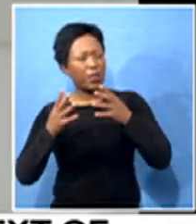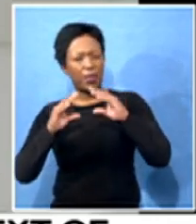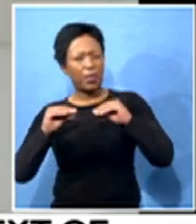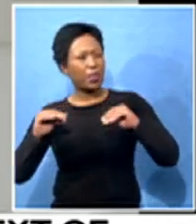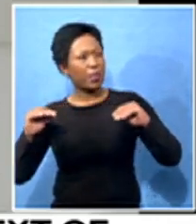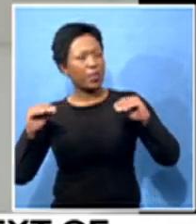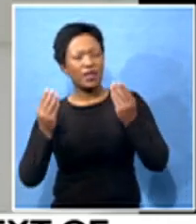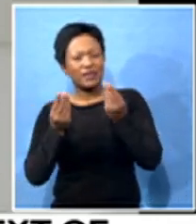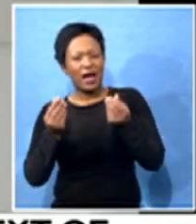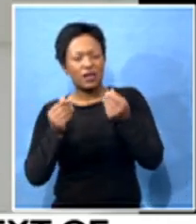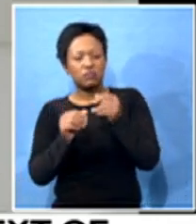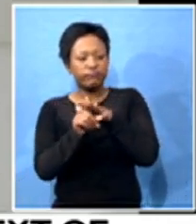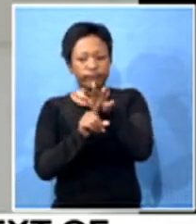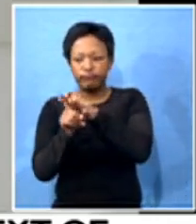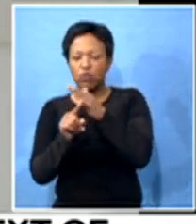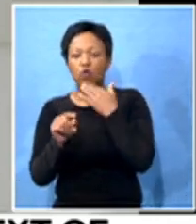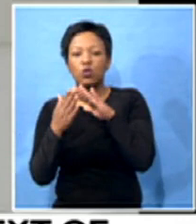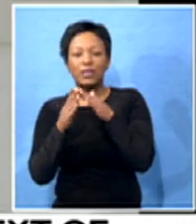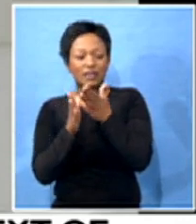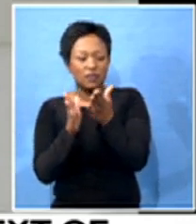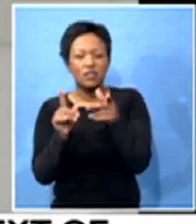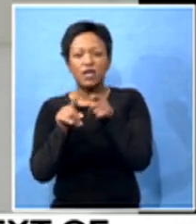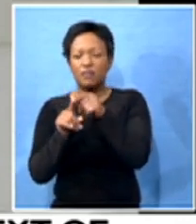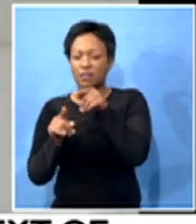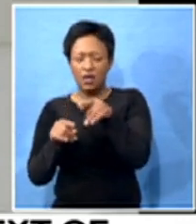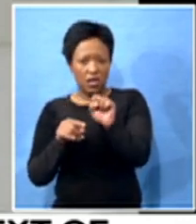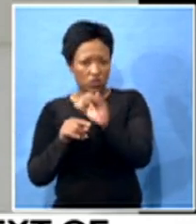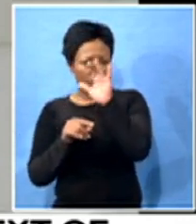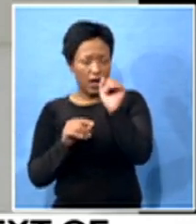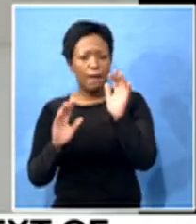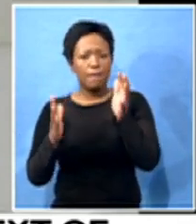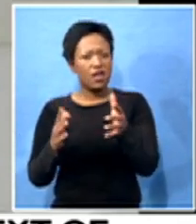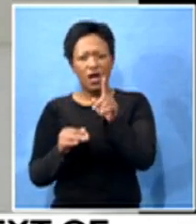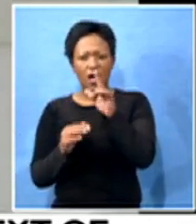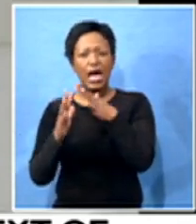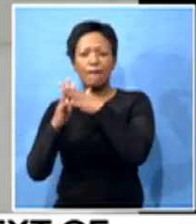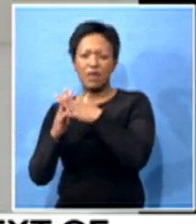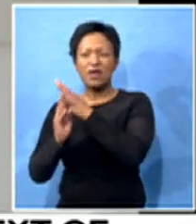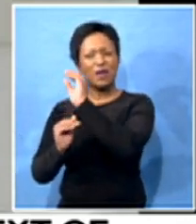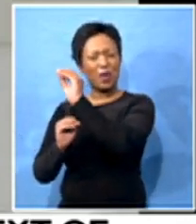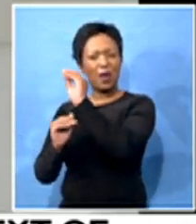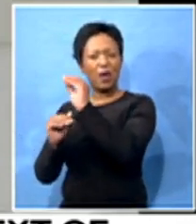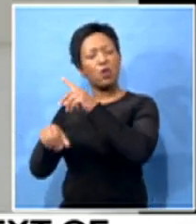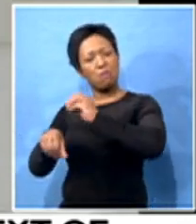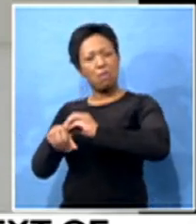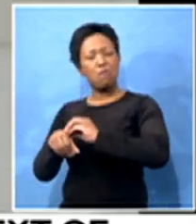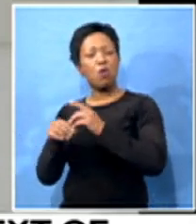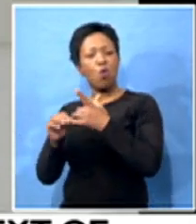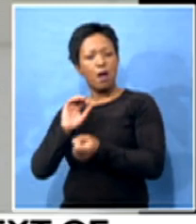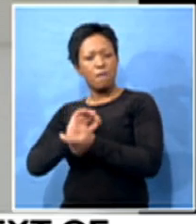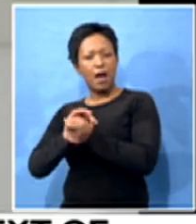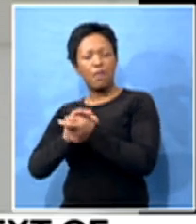affect community people, and this is not only in South Africa. In America and everywhere, studies have confirmed that these impacts are severe on community